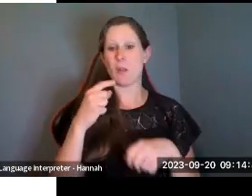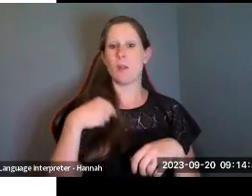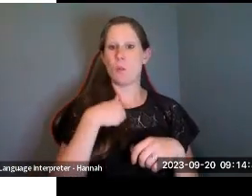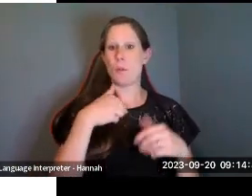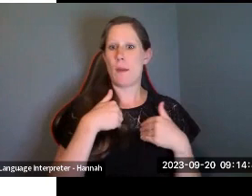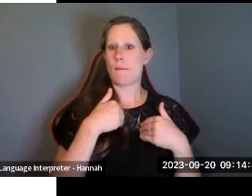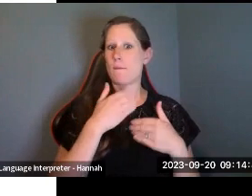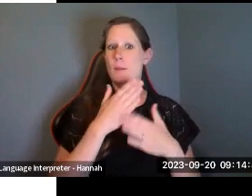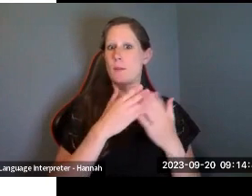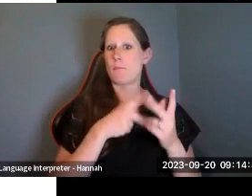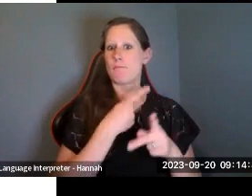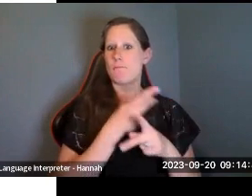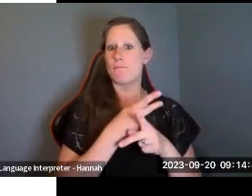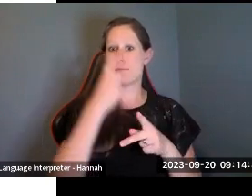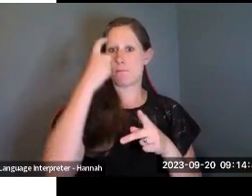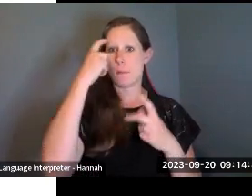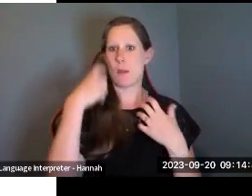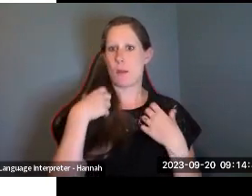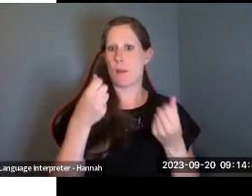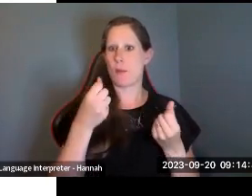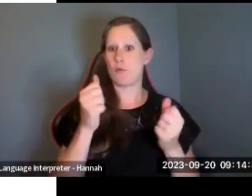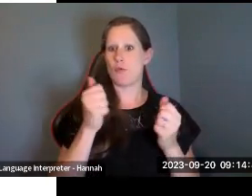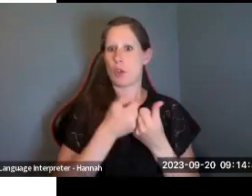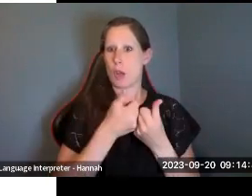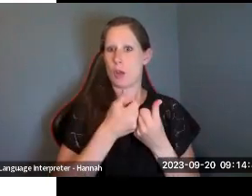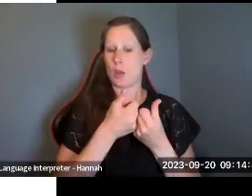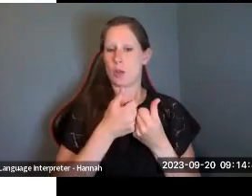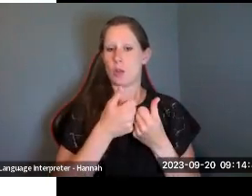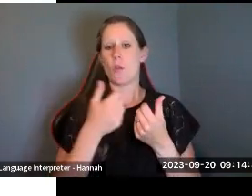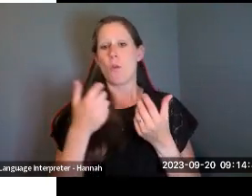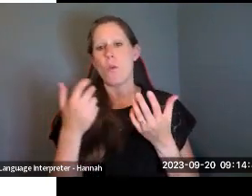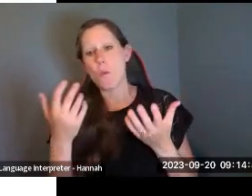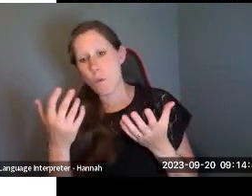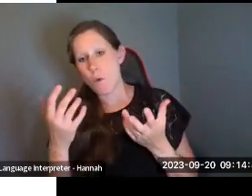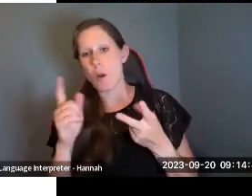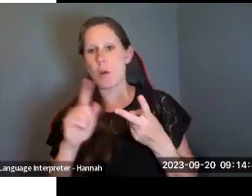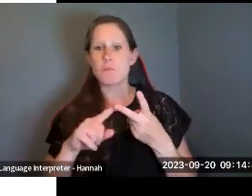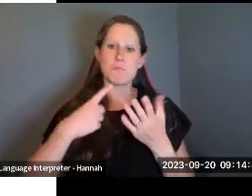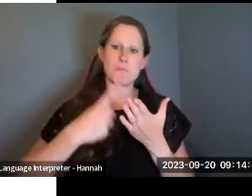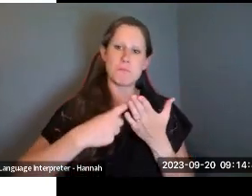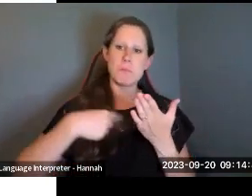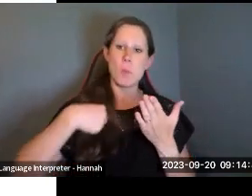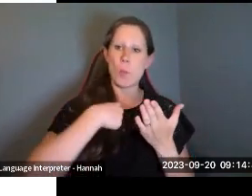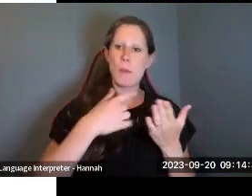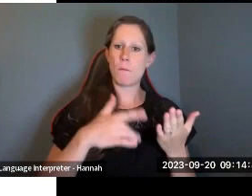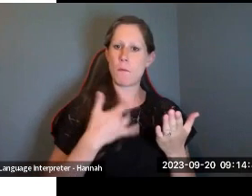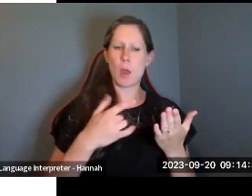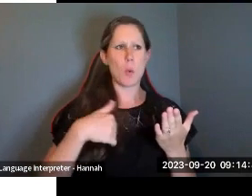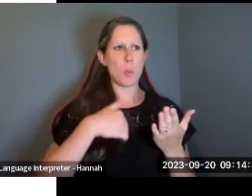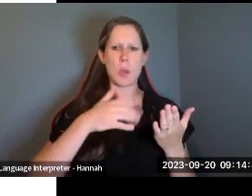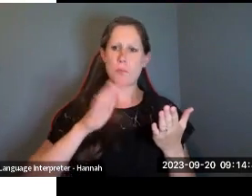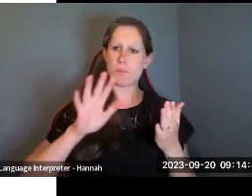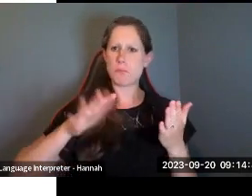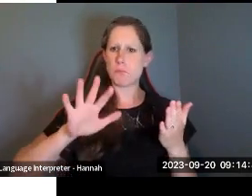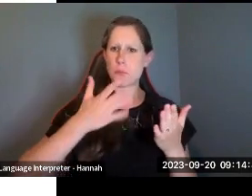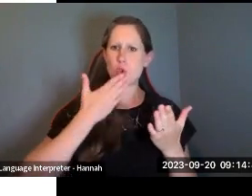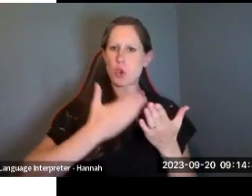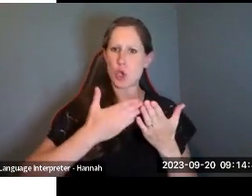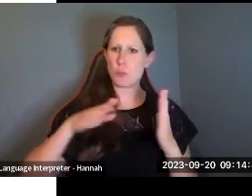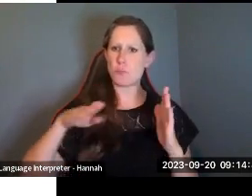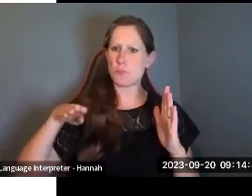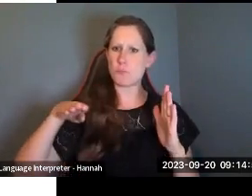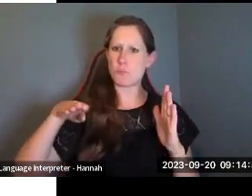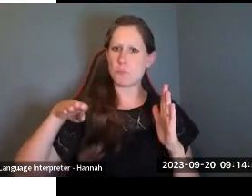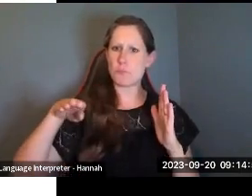health challenge, or whether we feel like we really are faring quite well, we